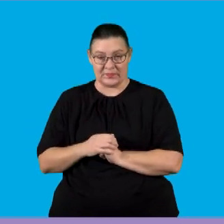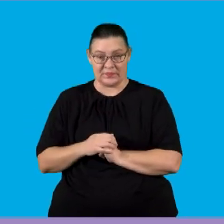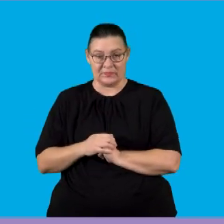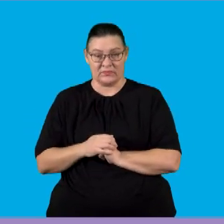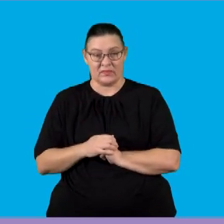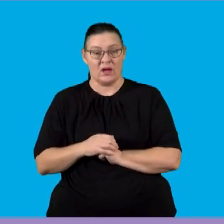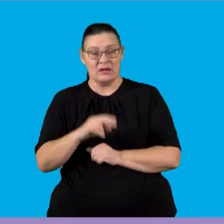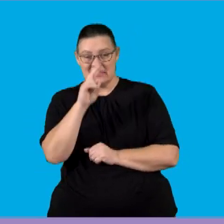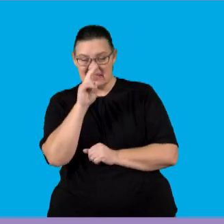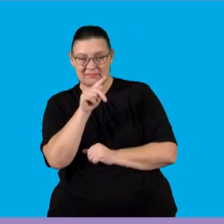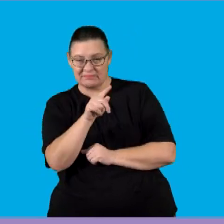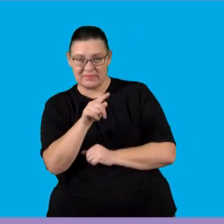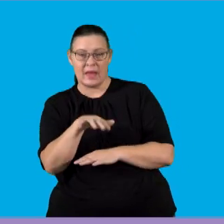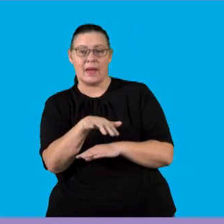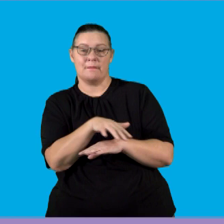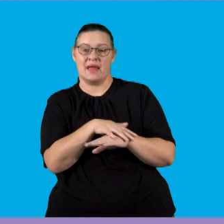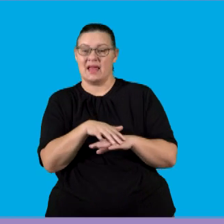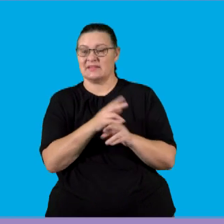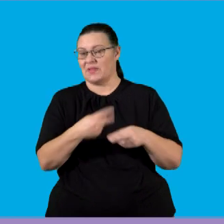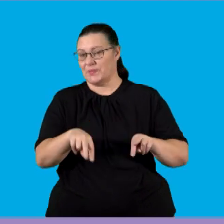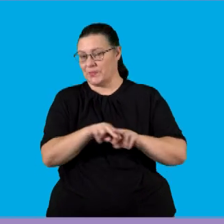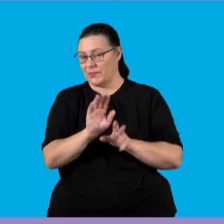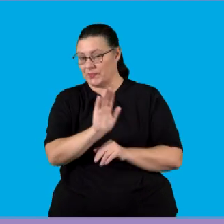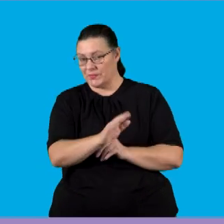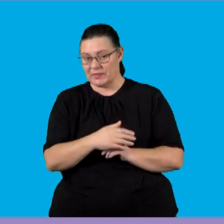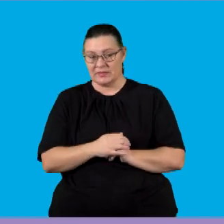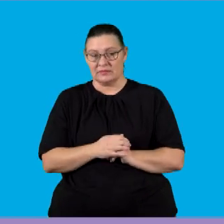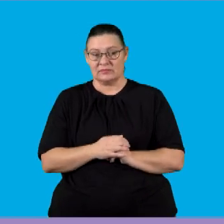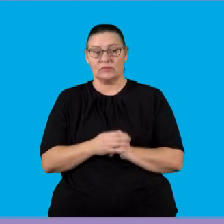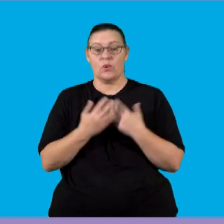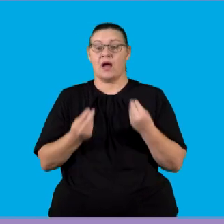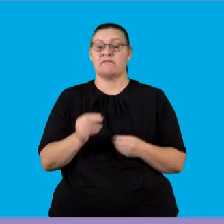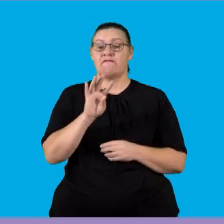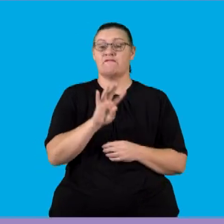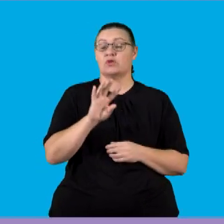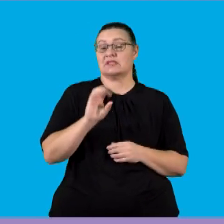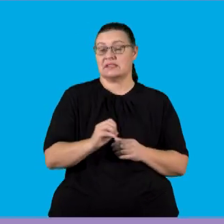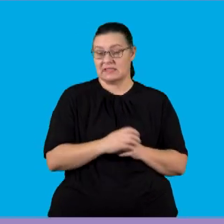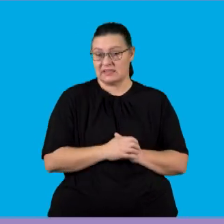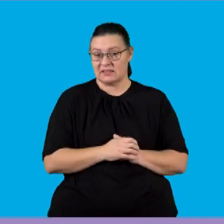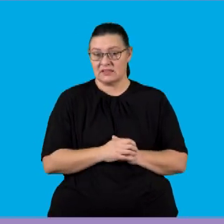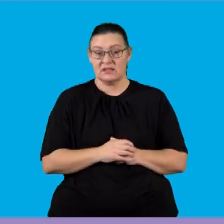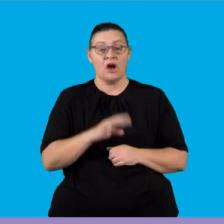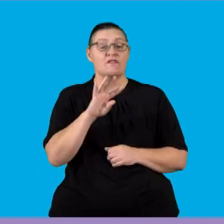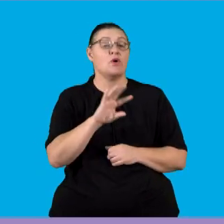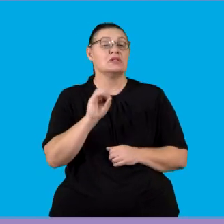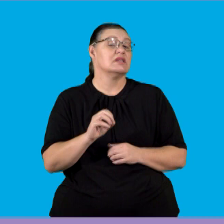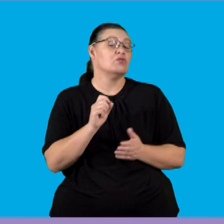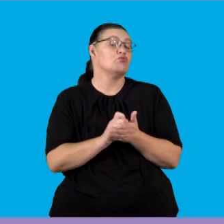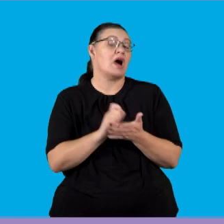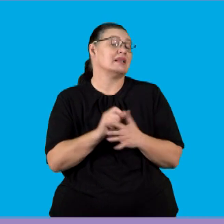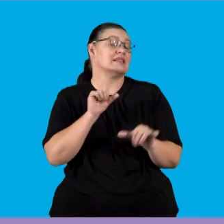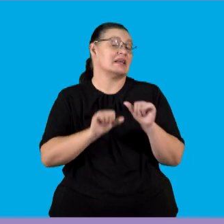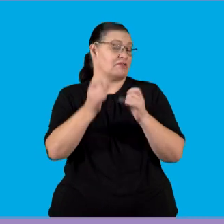exponent 4. So we look at those place values. Then we have 40. And what is 40 now written